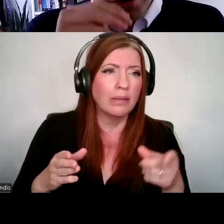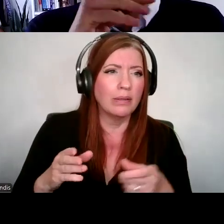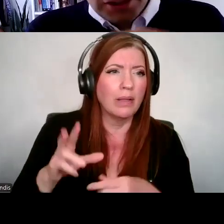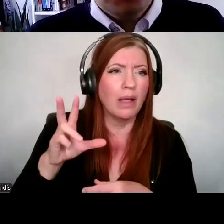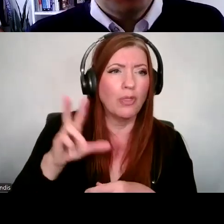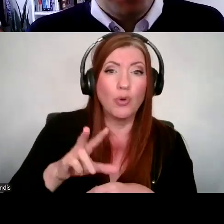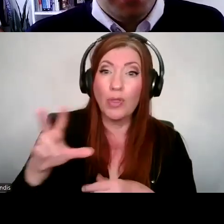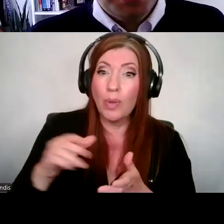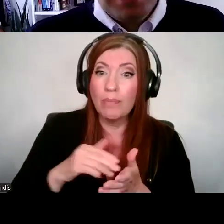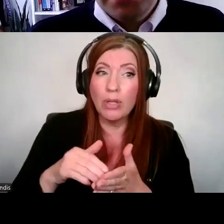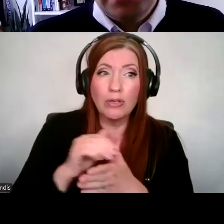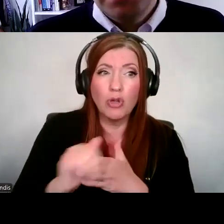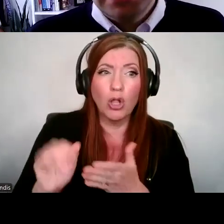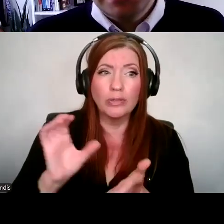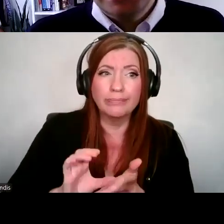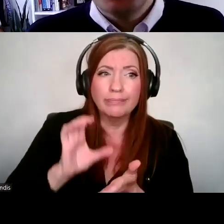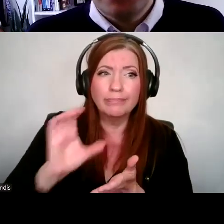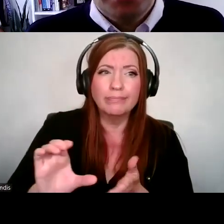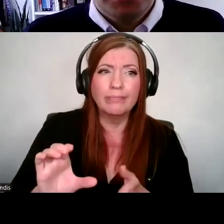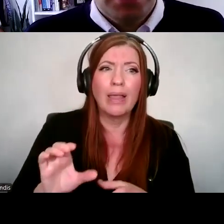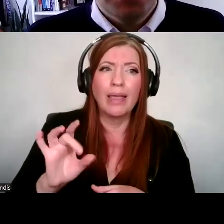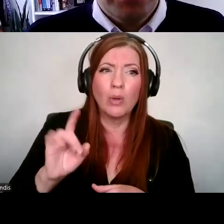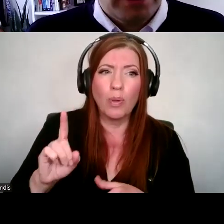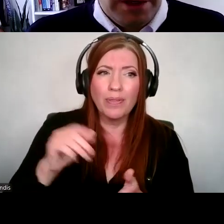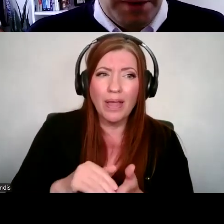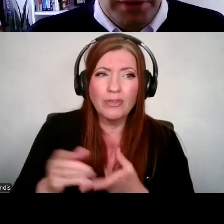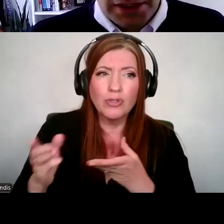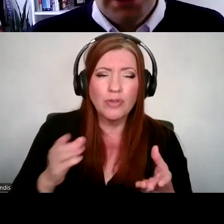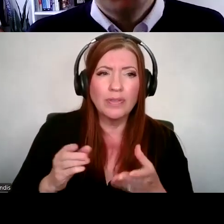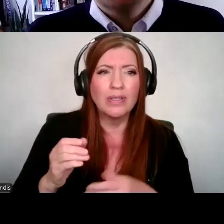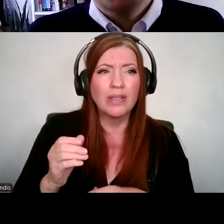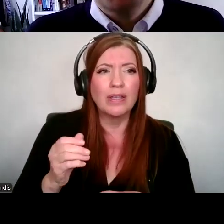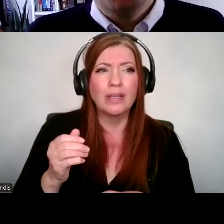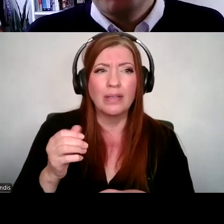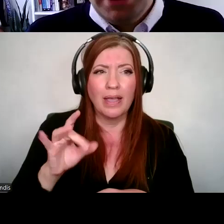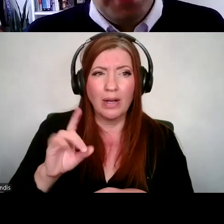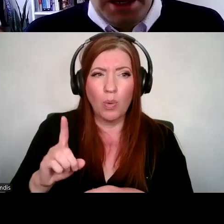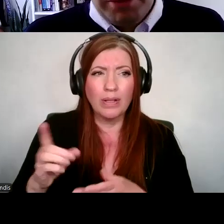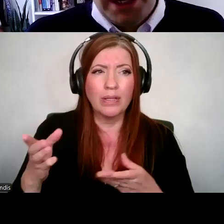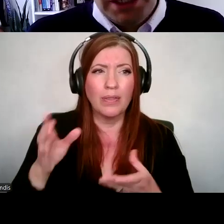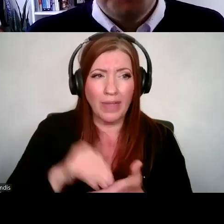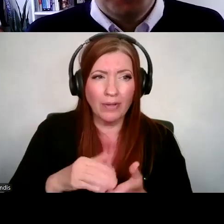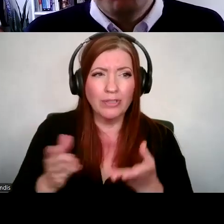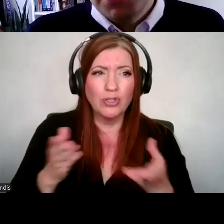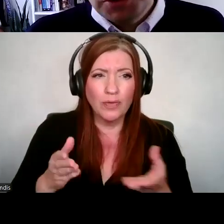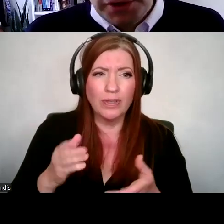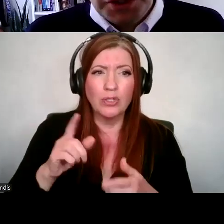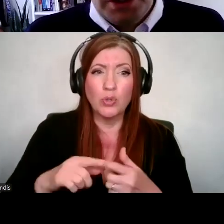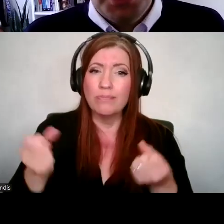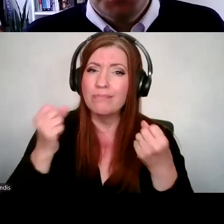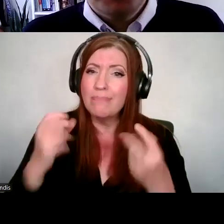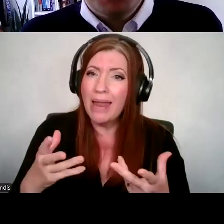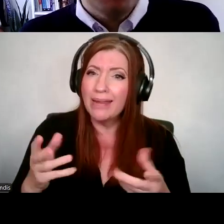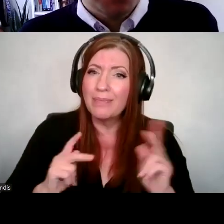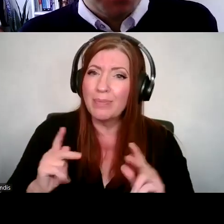in this tranche led to 81,000 services to 17,000 clients over a 3-year period. So a lot of care being provided. And most of those